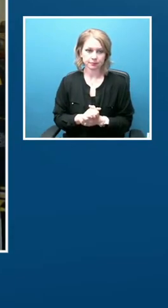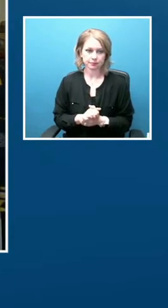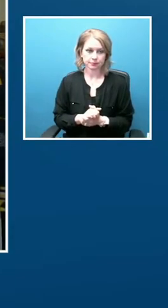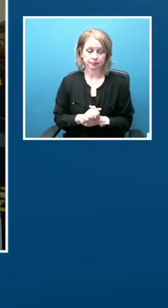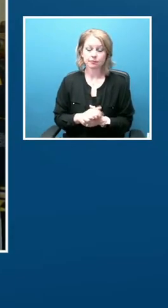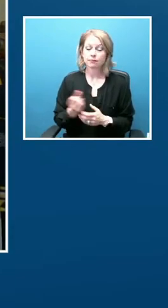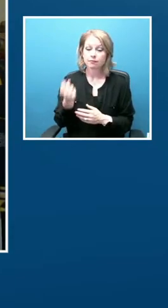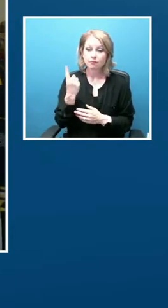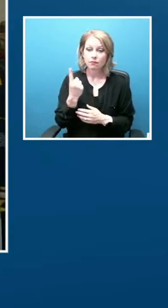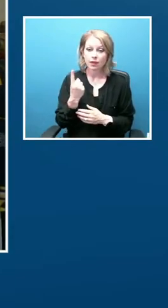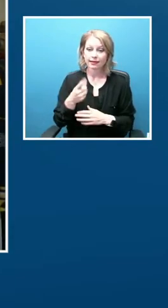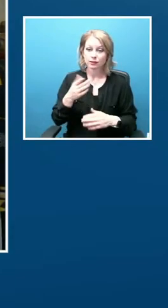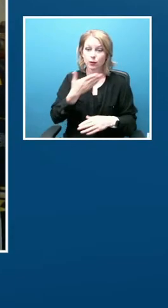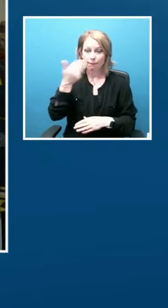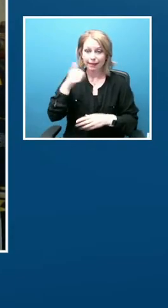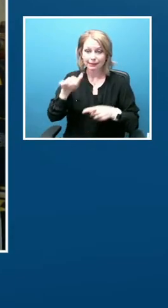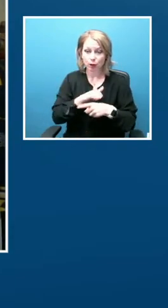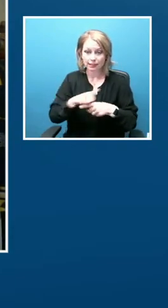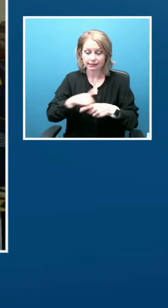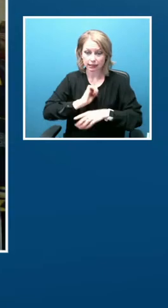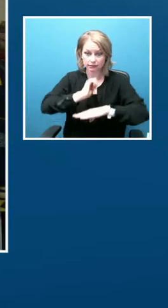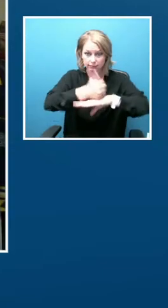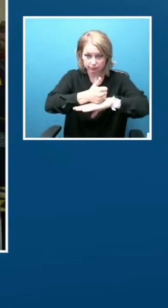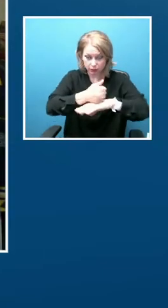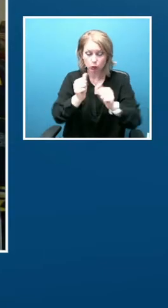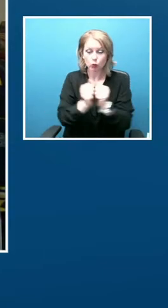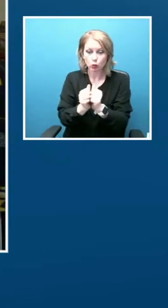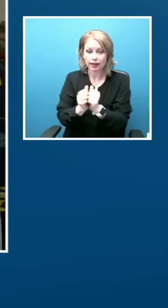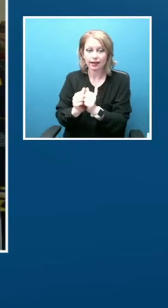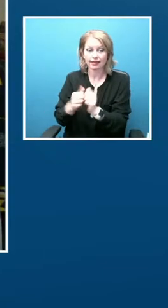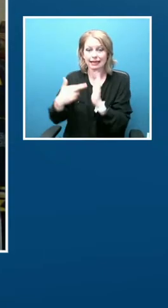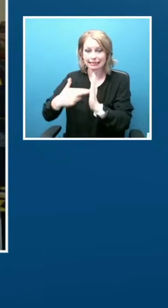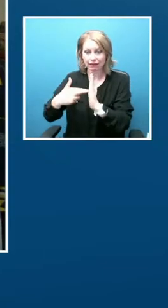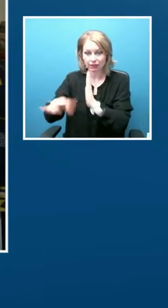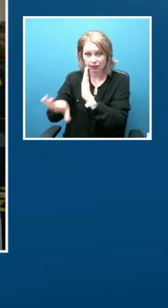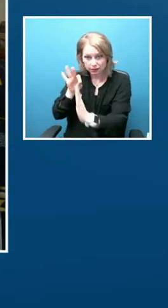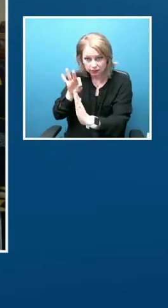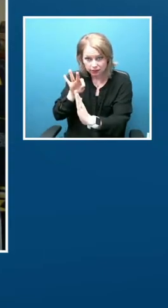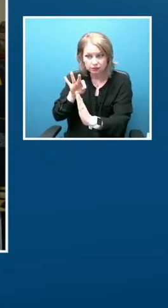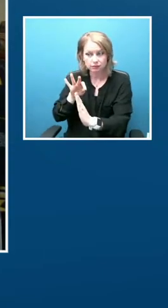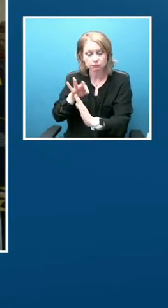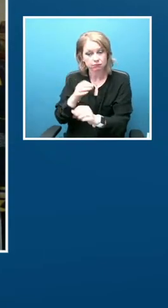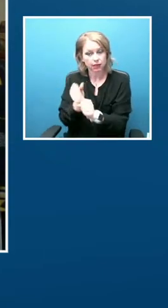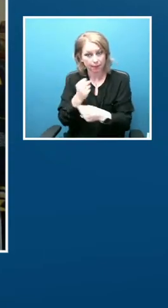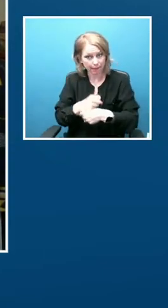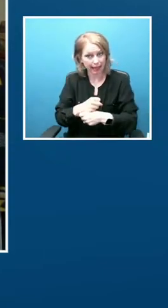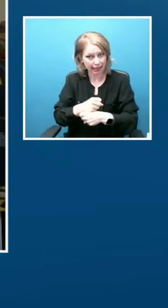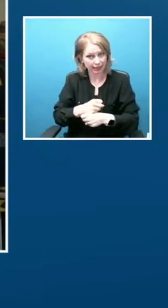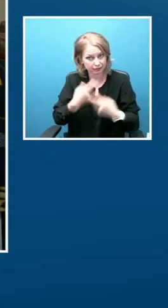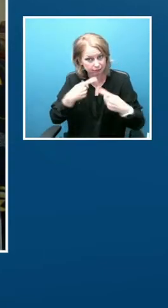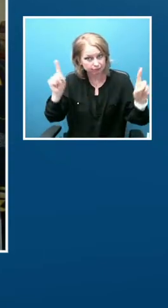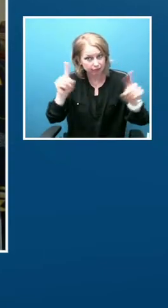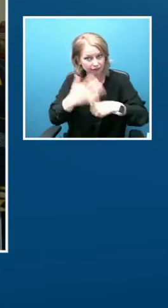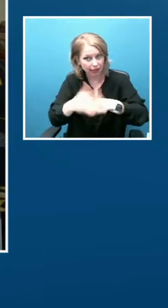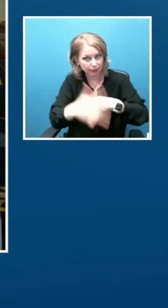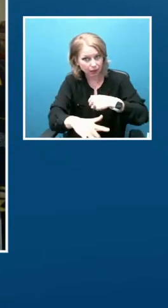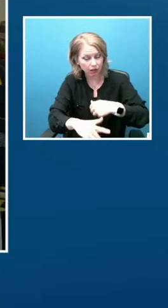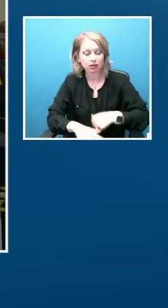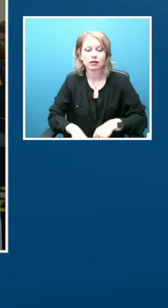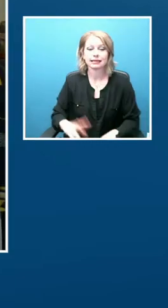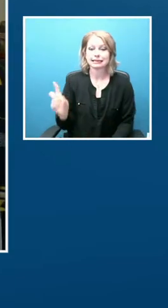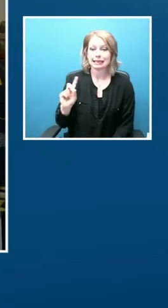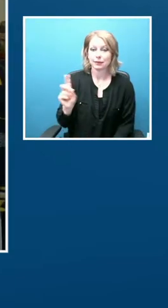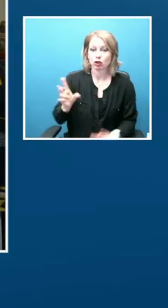best practices such as delegate selection toolkits made publicly available, our Democratic Party welcomed